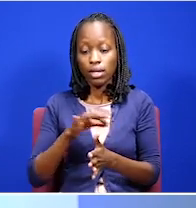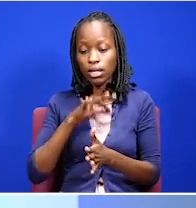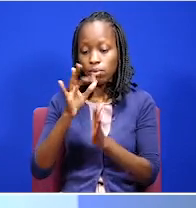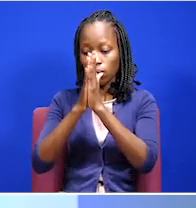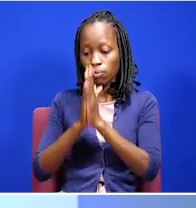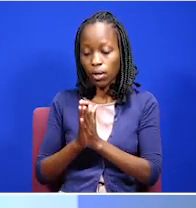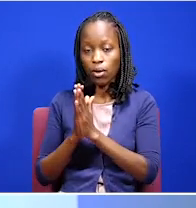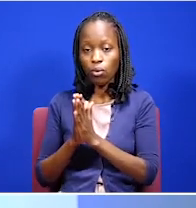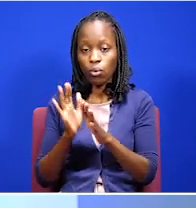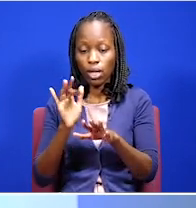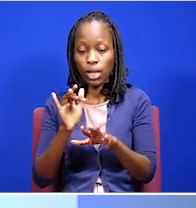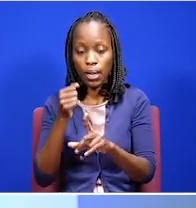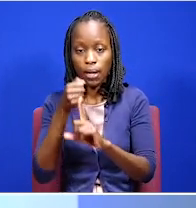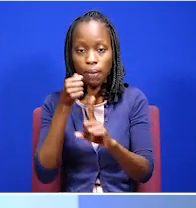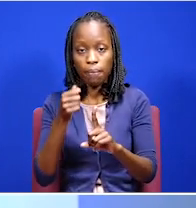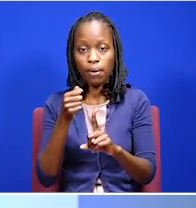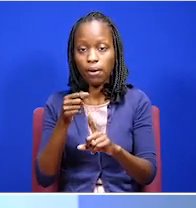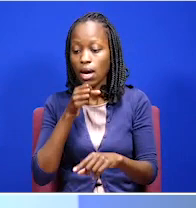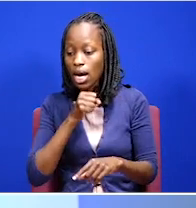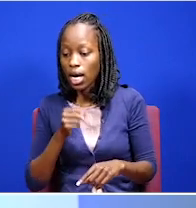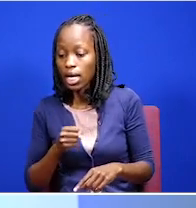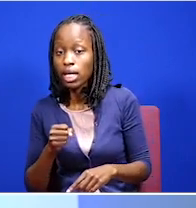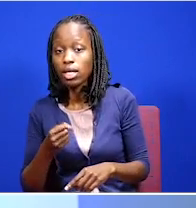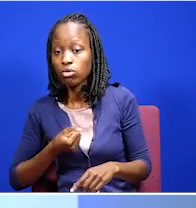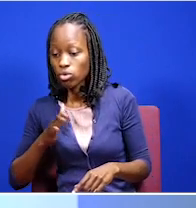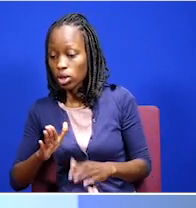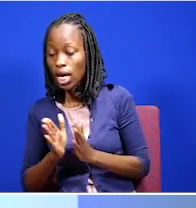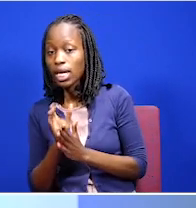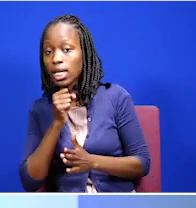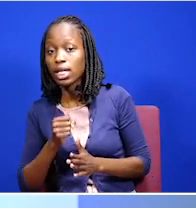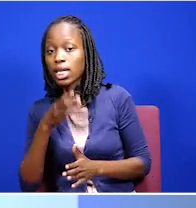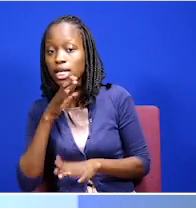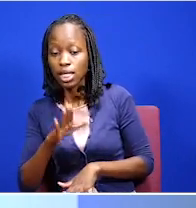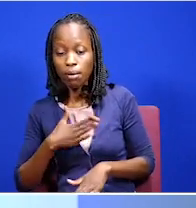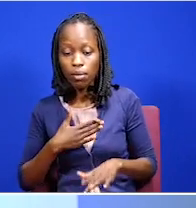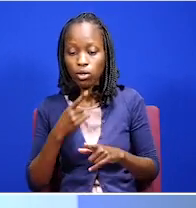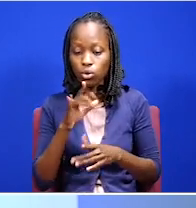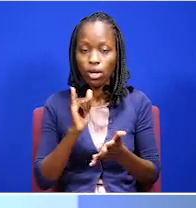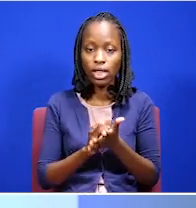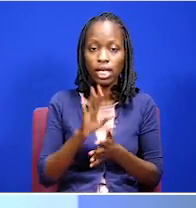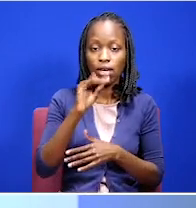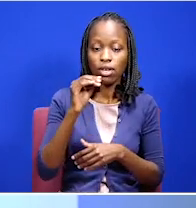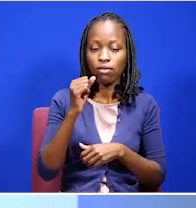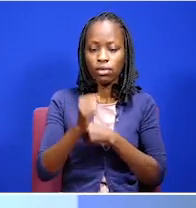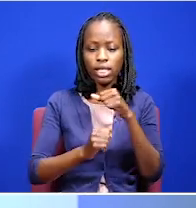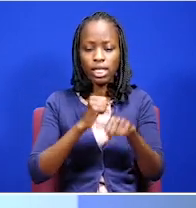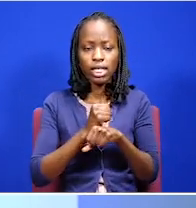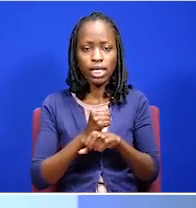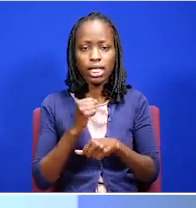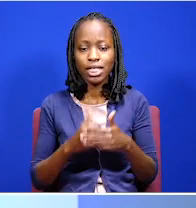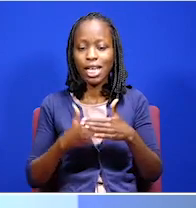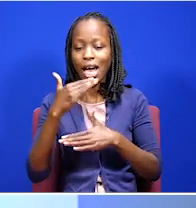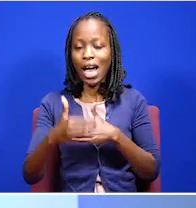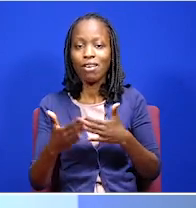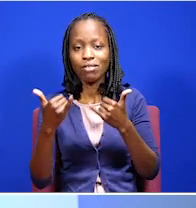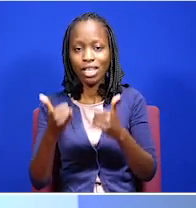that attic. I pray that this spirit would descend on my granddaughter, would descend on my